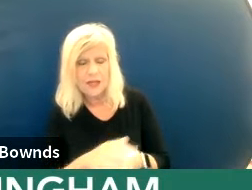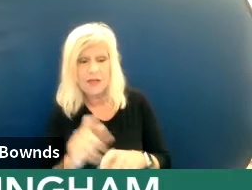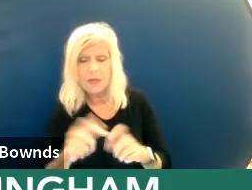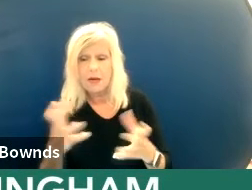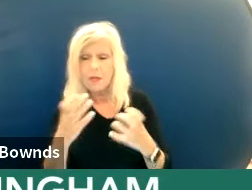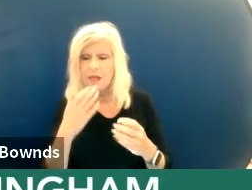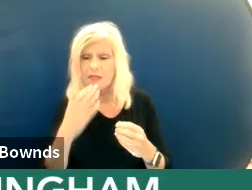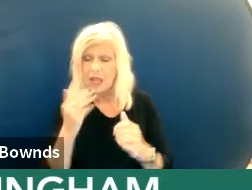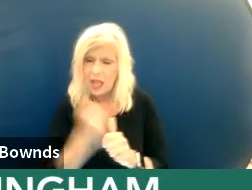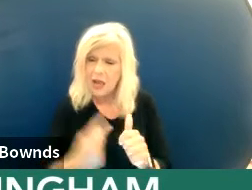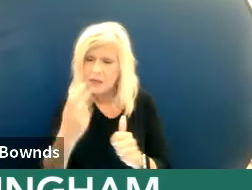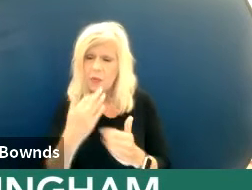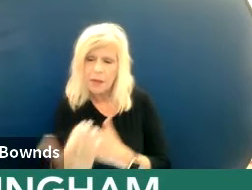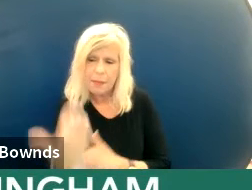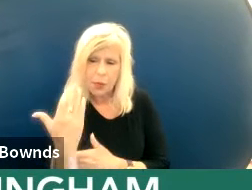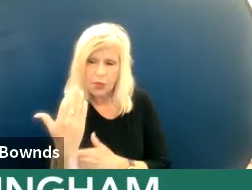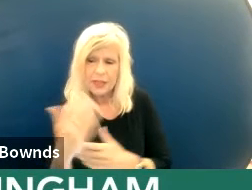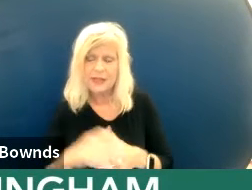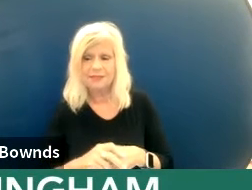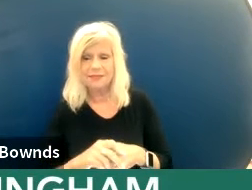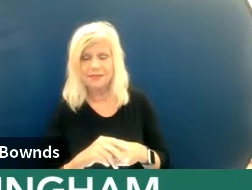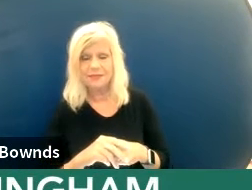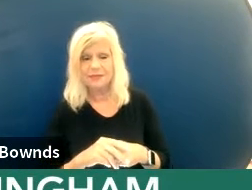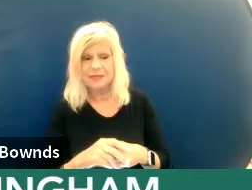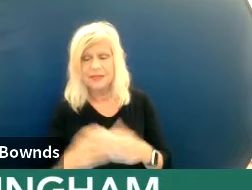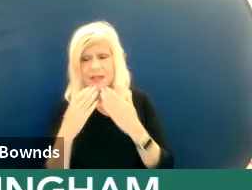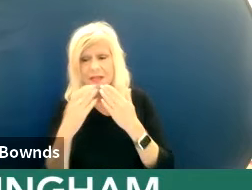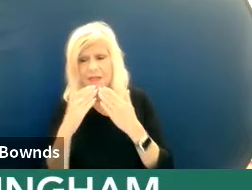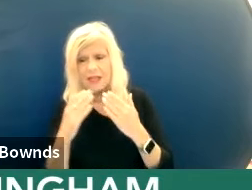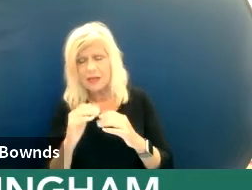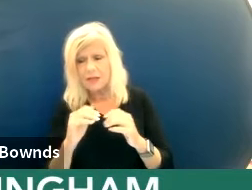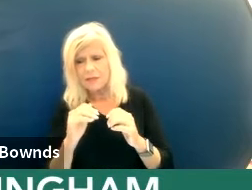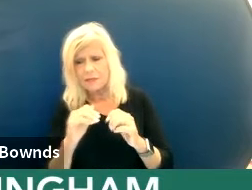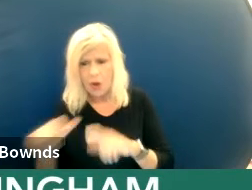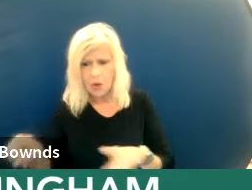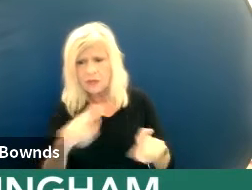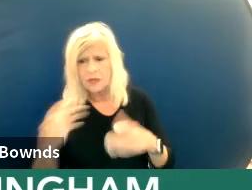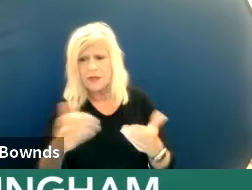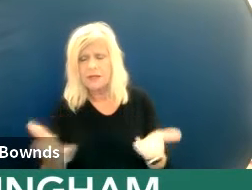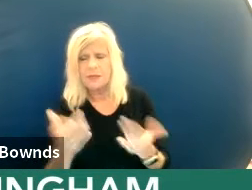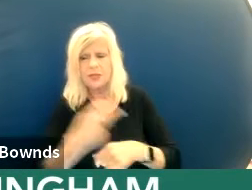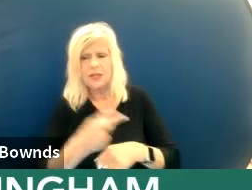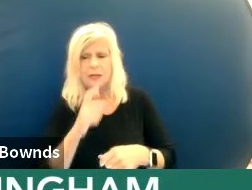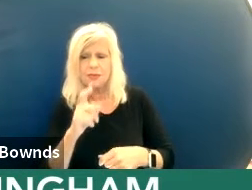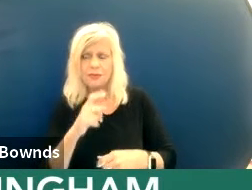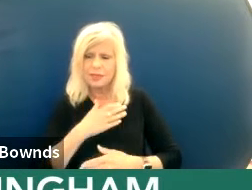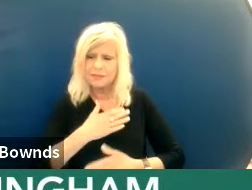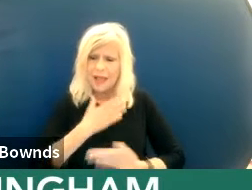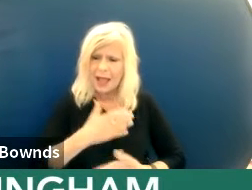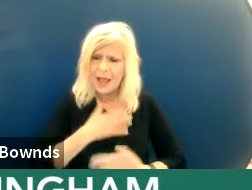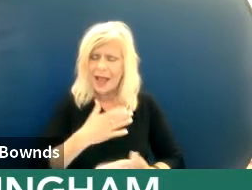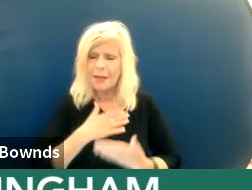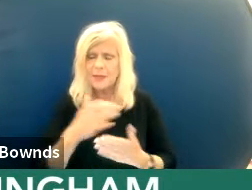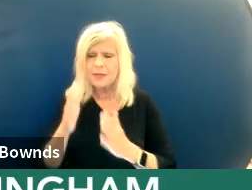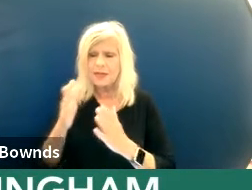thank everyone. Good morning. I want to thank everyone for inviting me here today. I was so pleased when the conference organizers